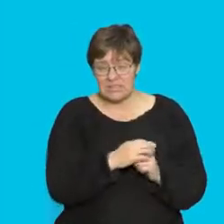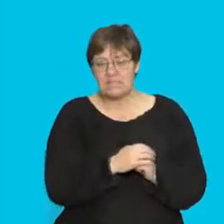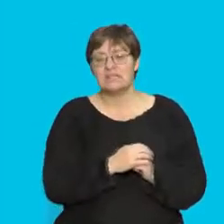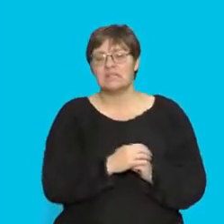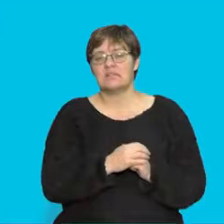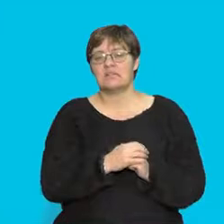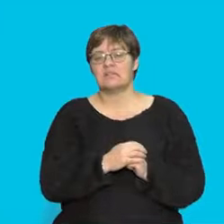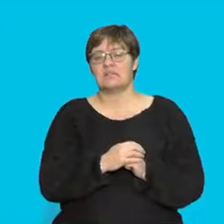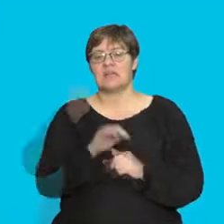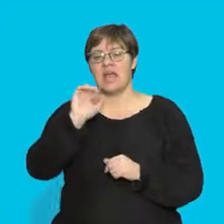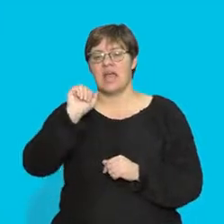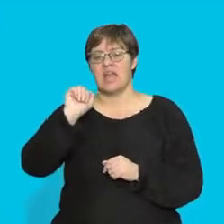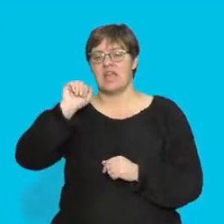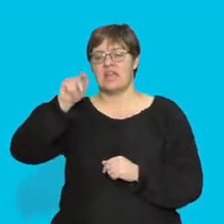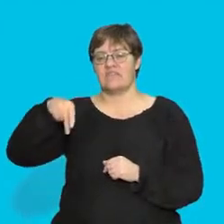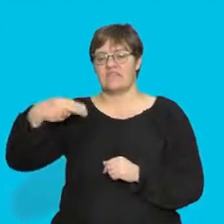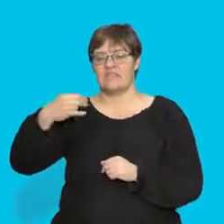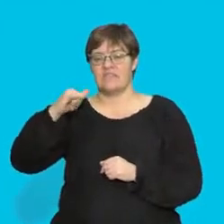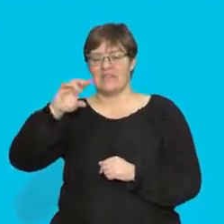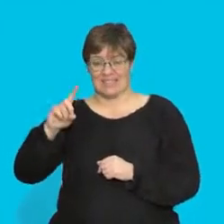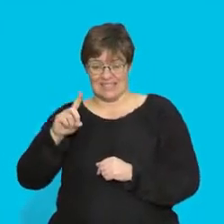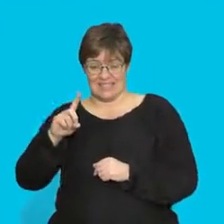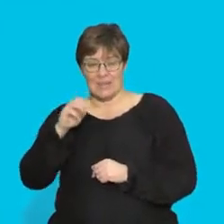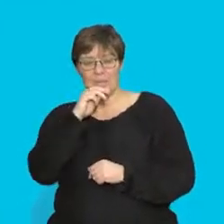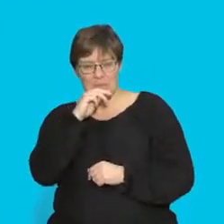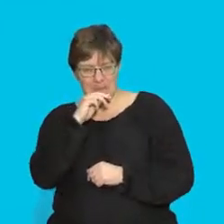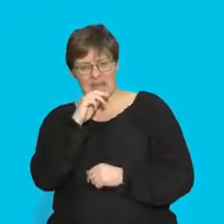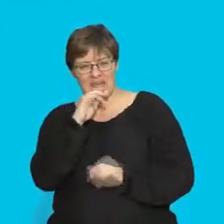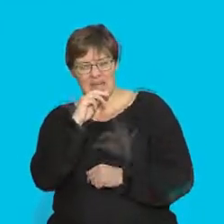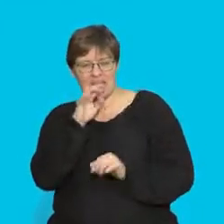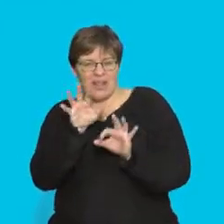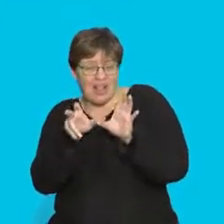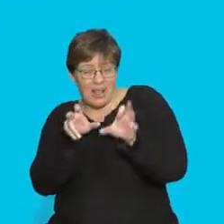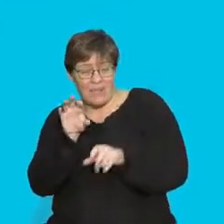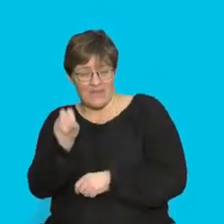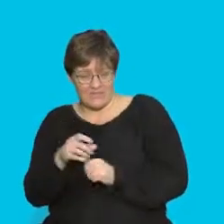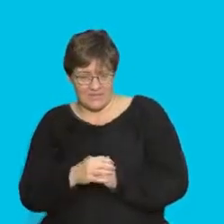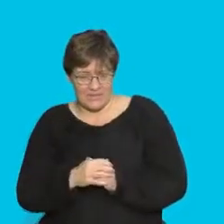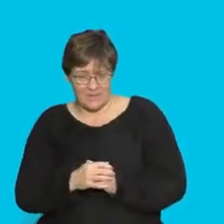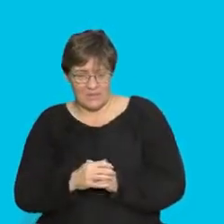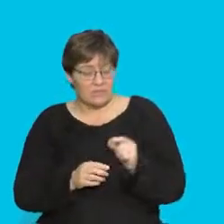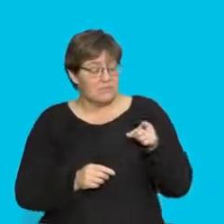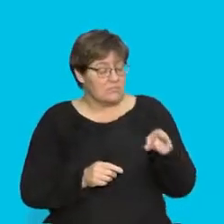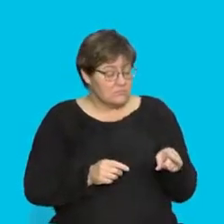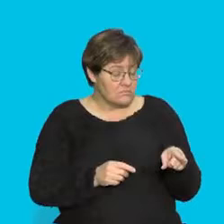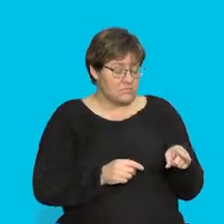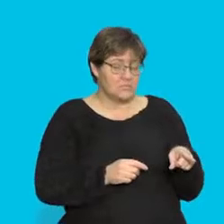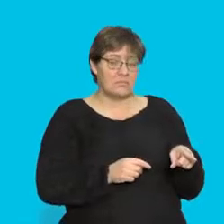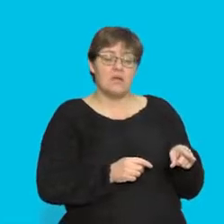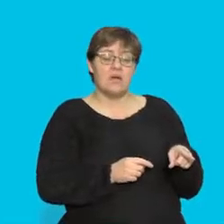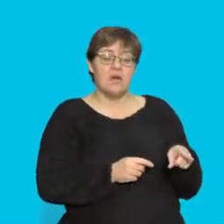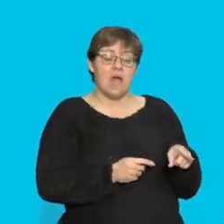eat is a kind of bug called an aphid. Now, ladybird beetles